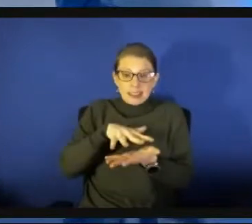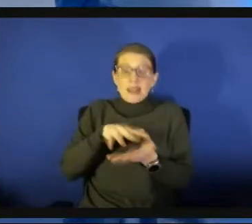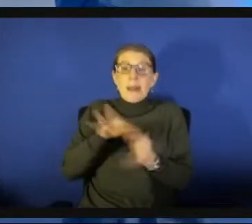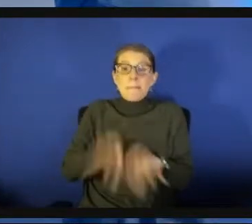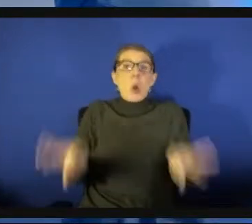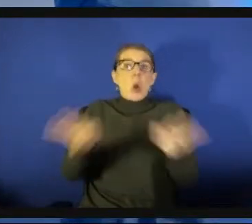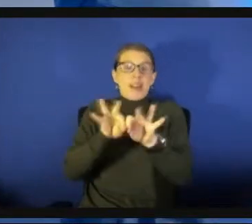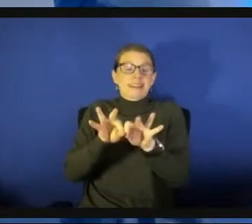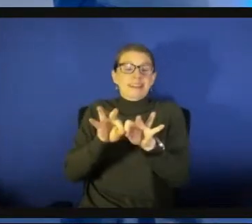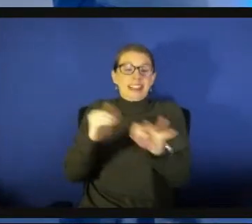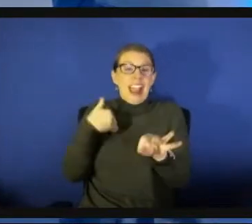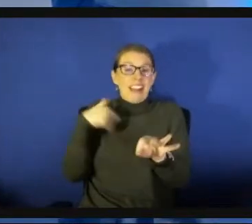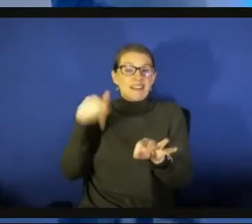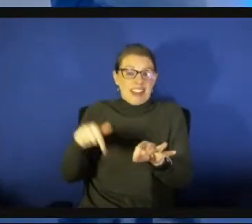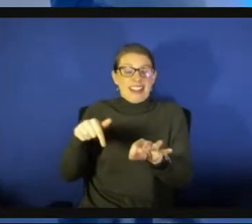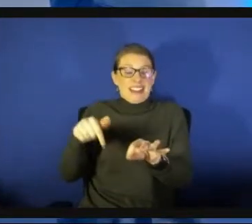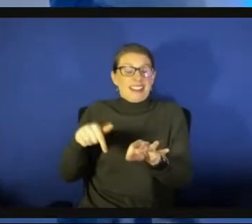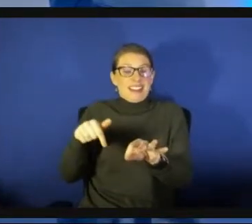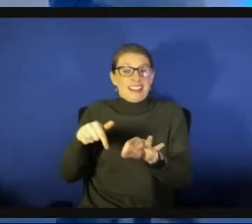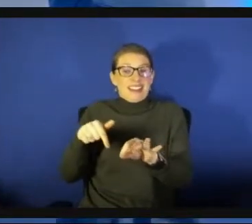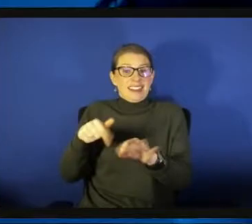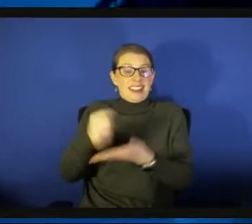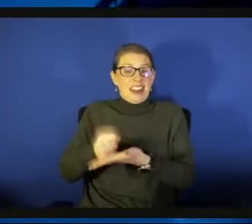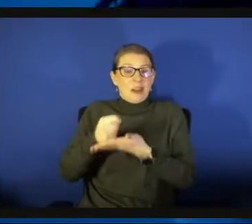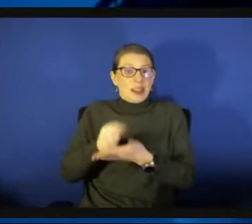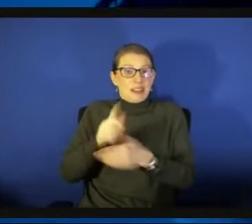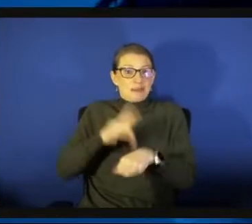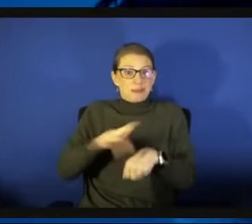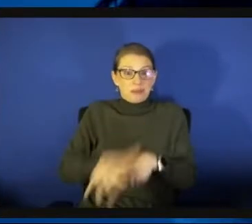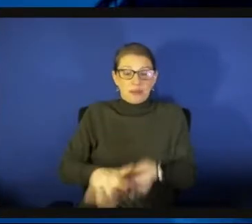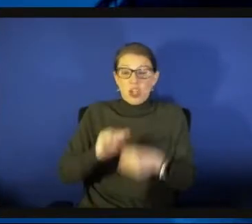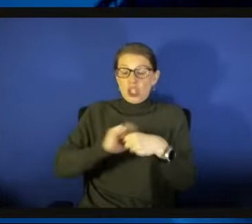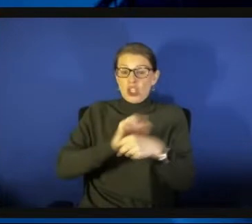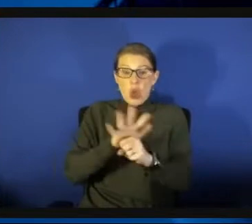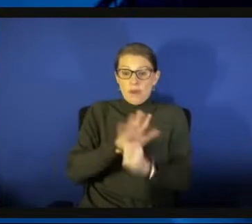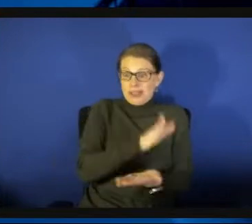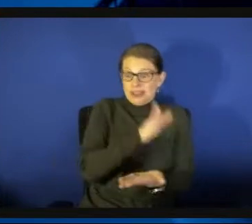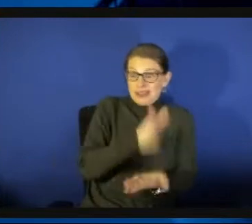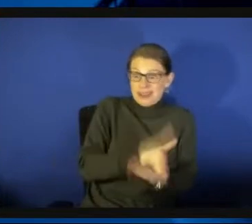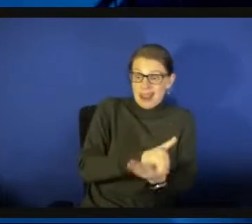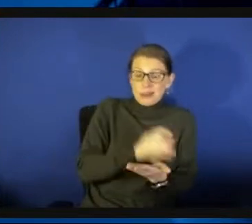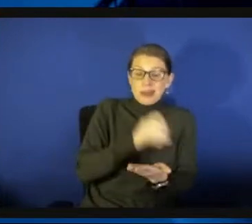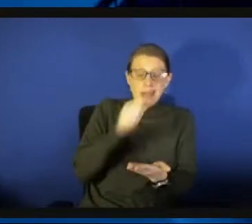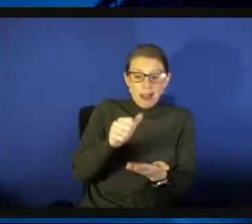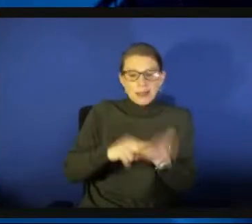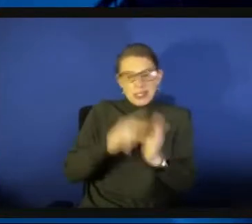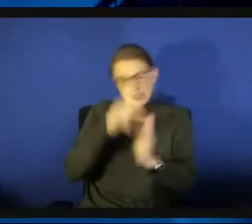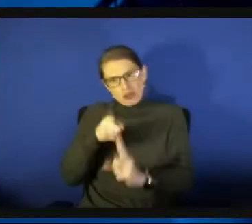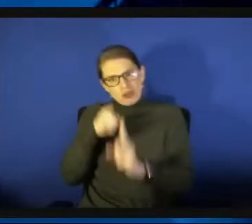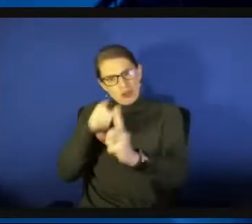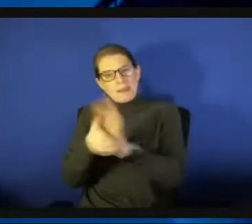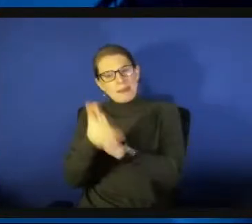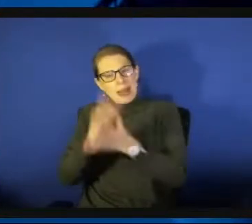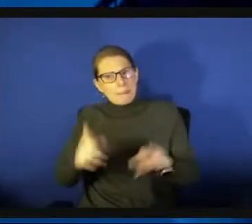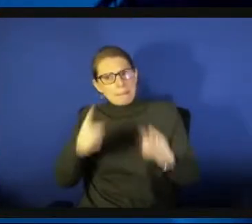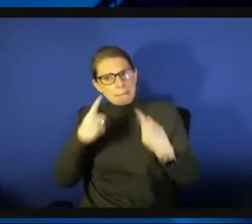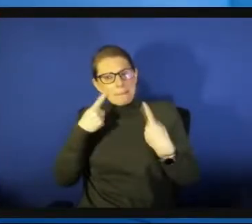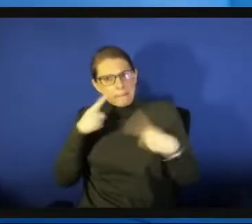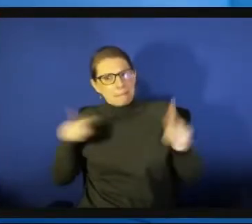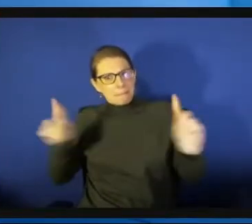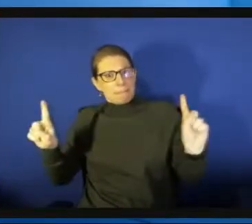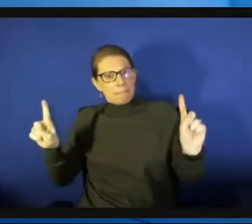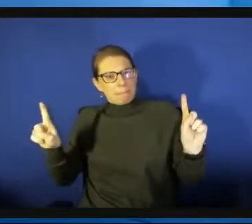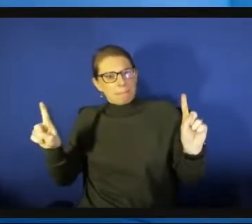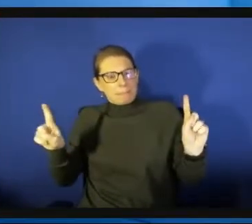doctors, COVID didn't stop us from building out and making this dream a reality. I was in here yesterday, Dr. Chen, and it just reminded me of all those times, and I wanted to show